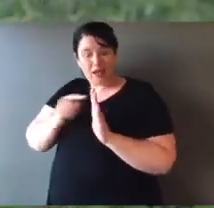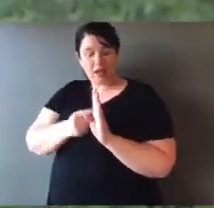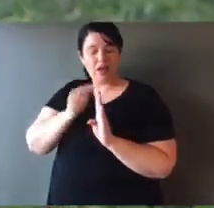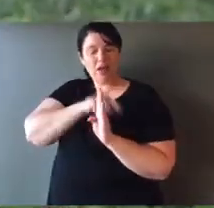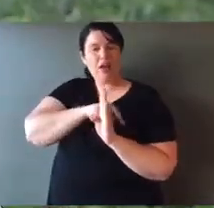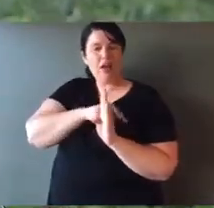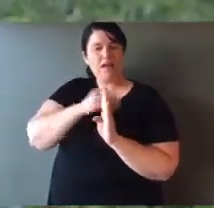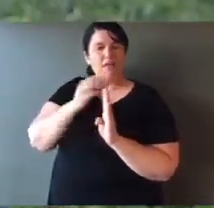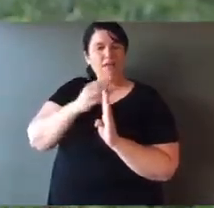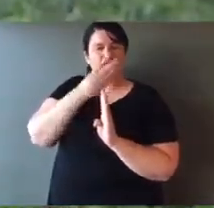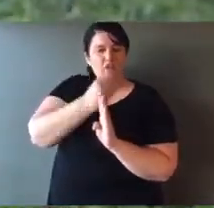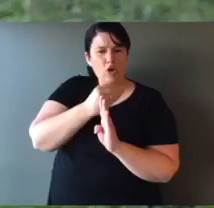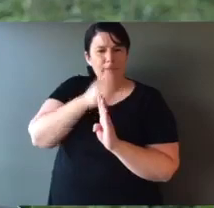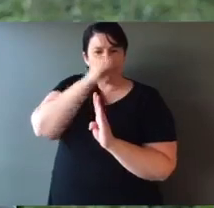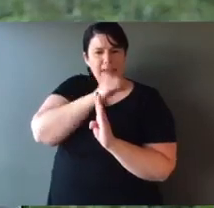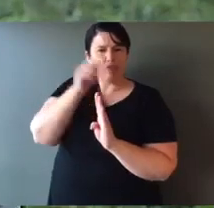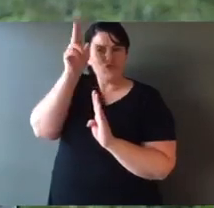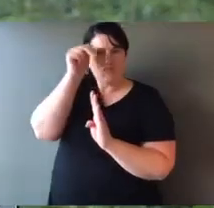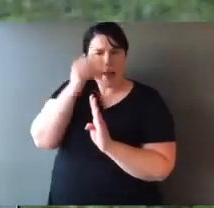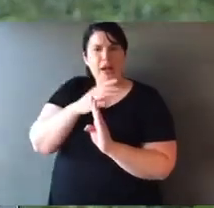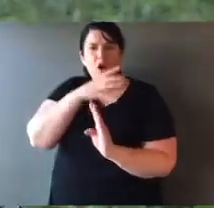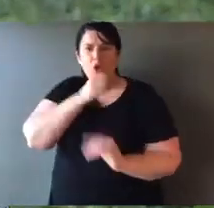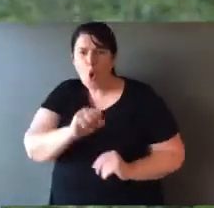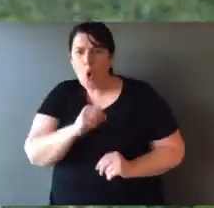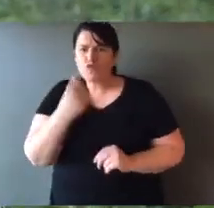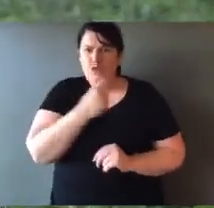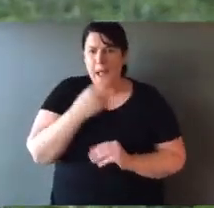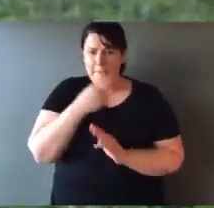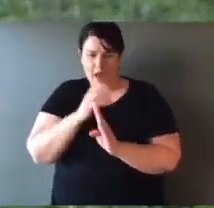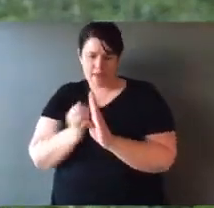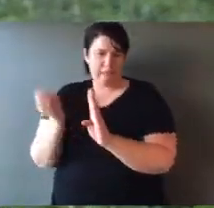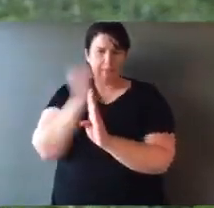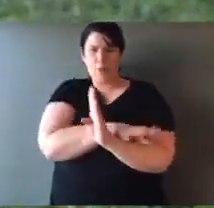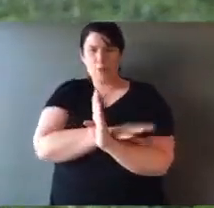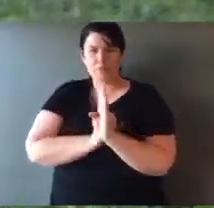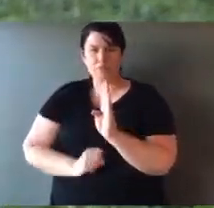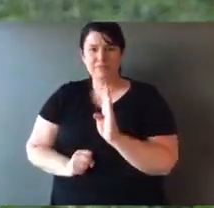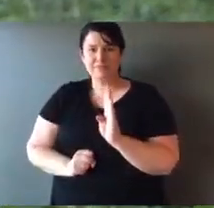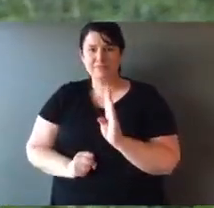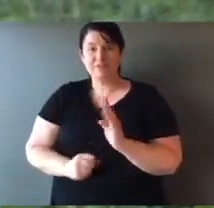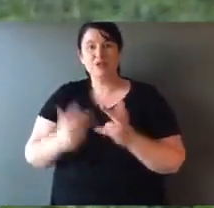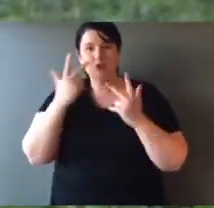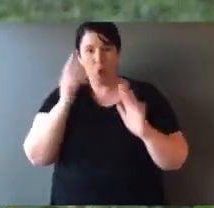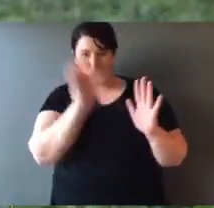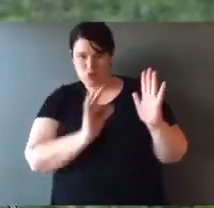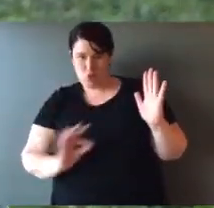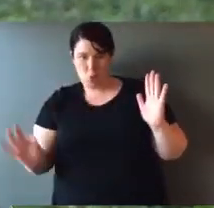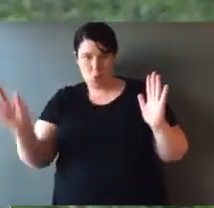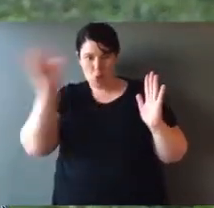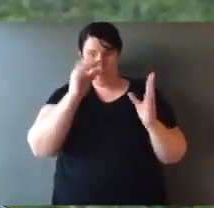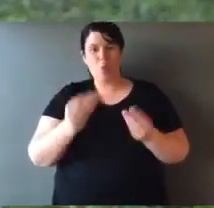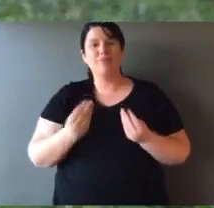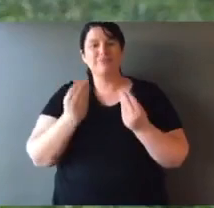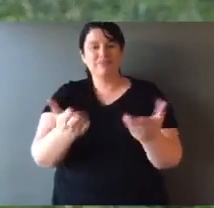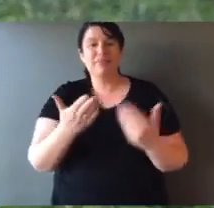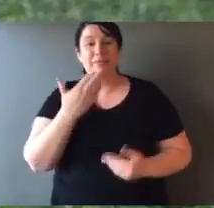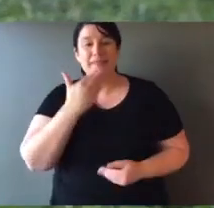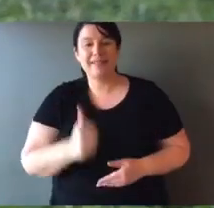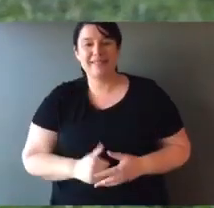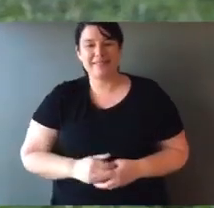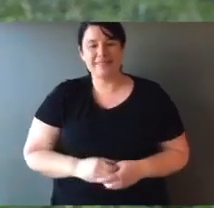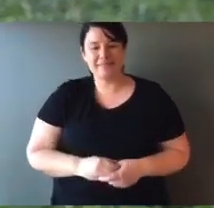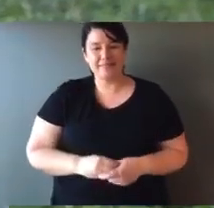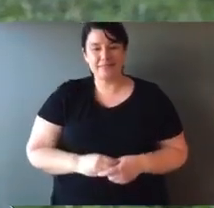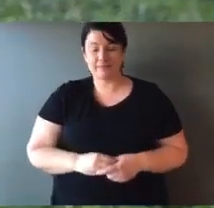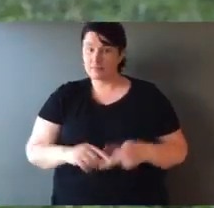the sanctuary. But put the ferals on the outside. The pigs, the rabbits, the goats, the fox, the rats, the mice. Show me that picture.